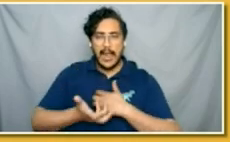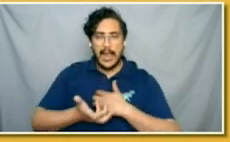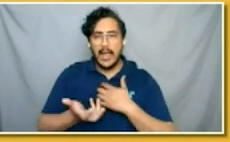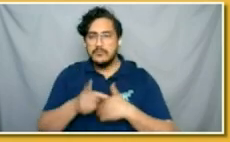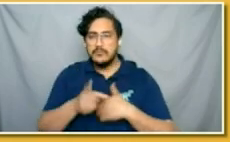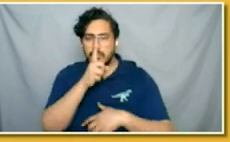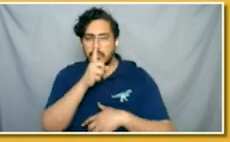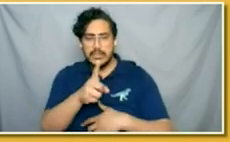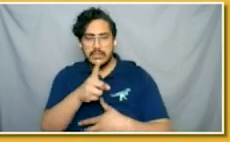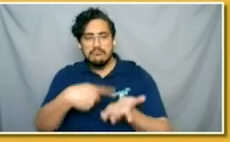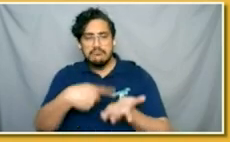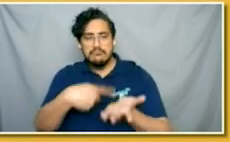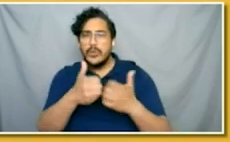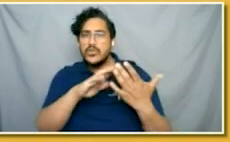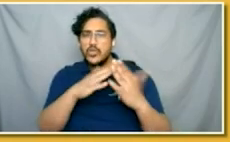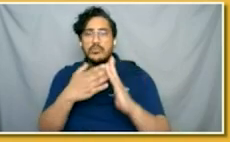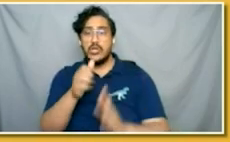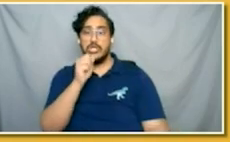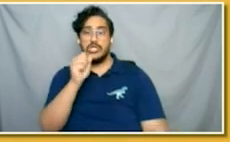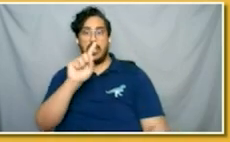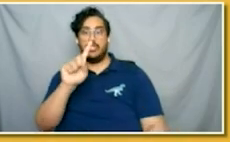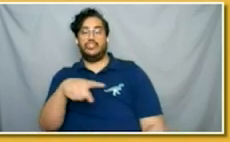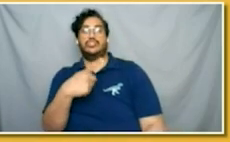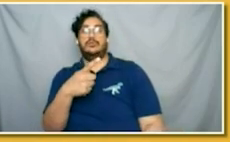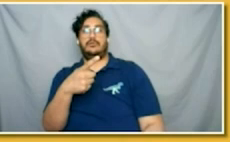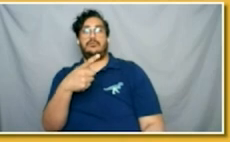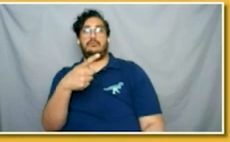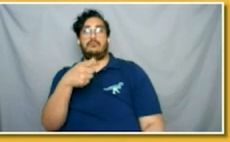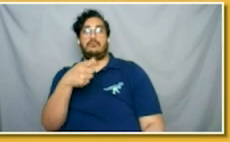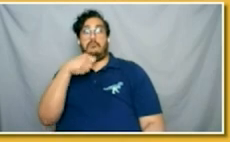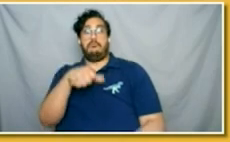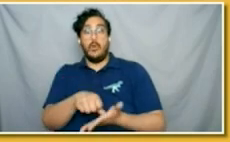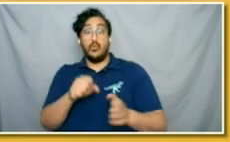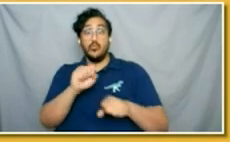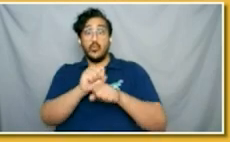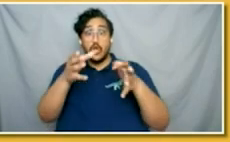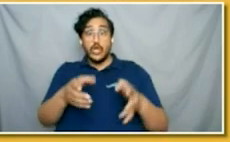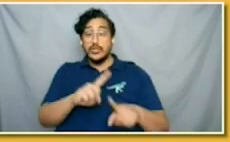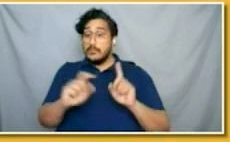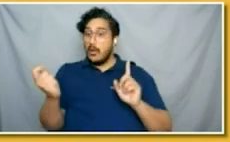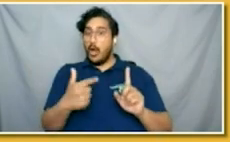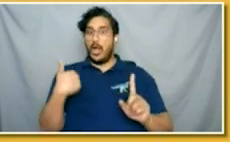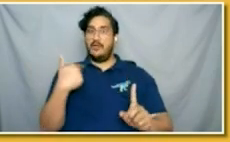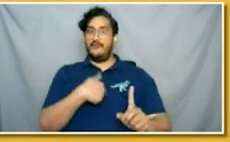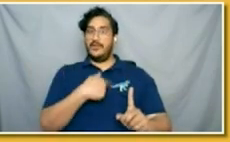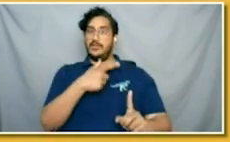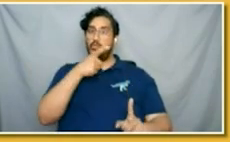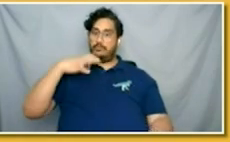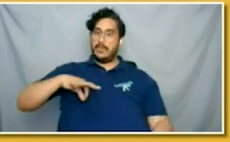community, not just as postal workers, but all of us who are served by them as well.